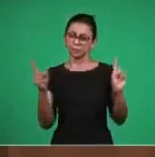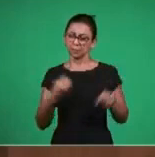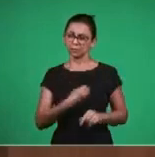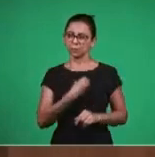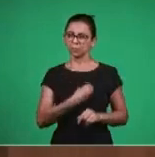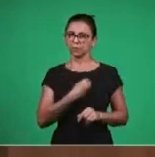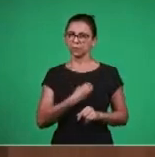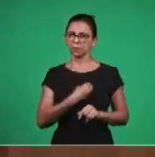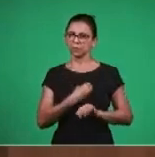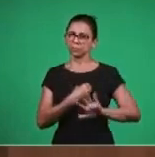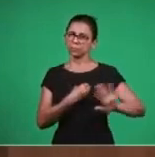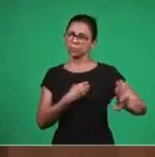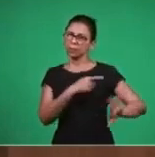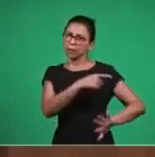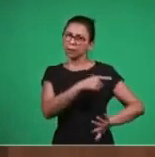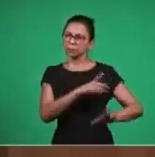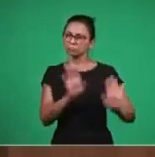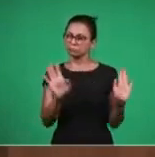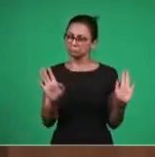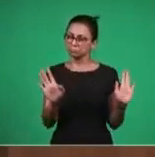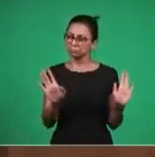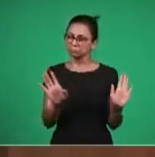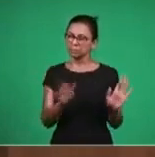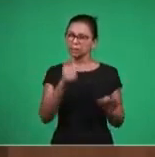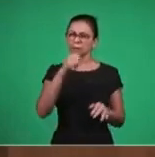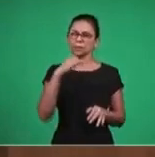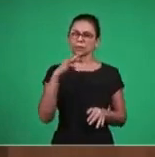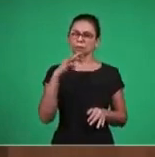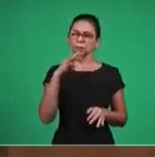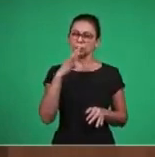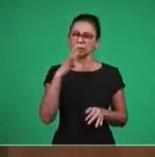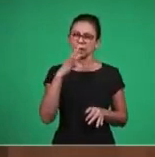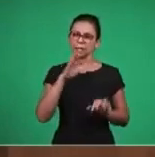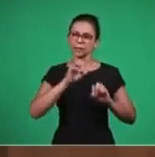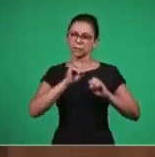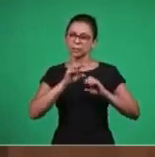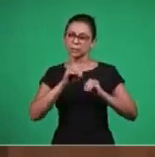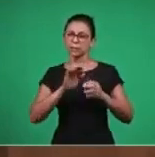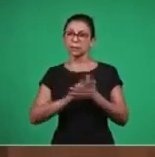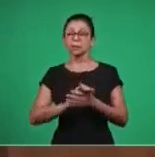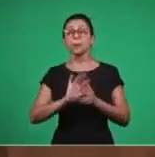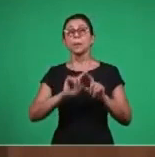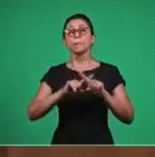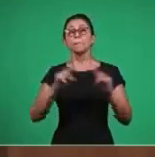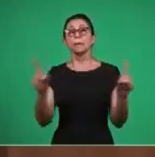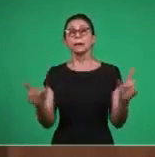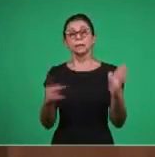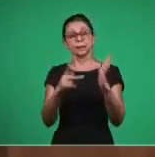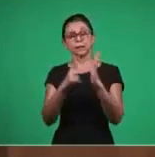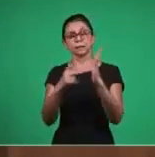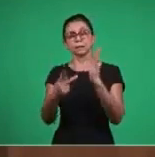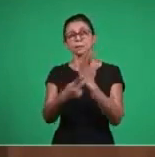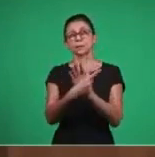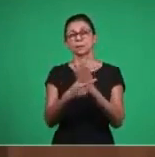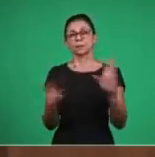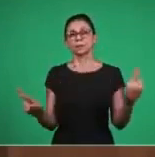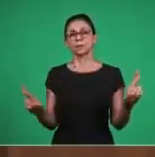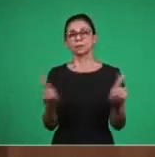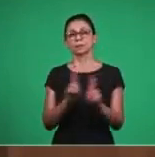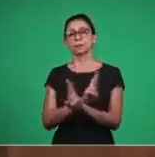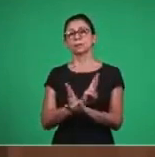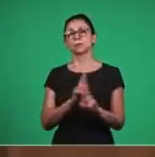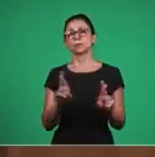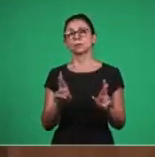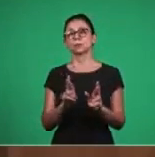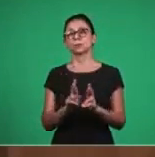live in their own lives, their own teachings. But now I ask, is this parable here